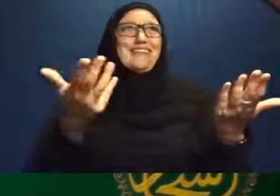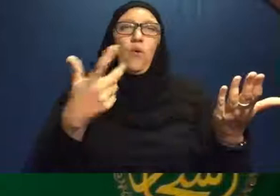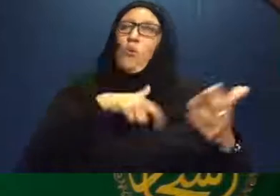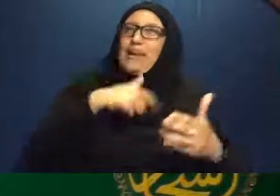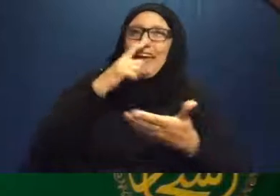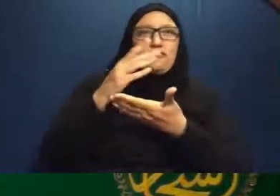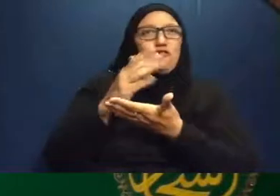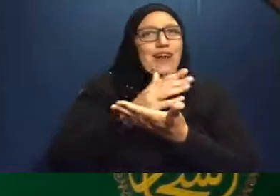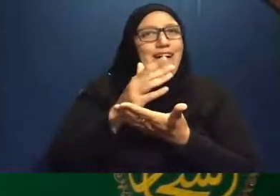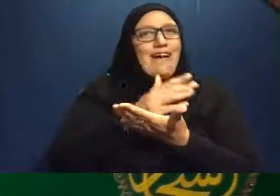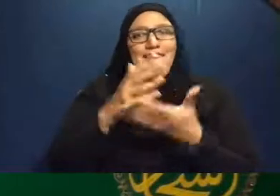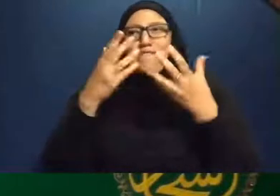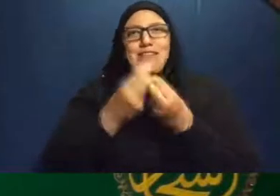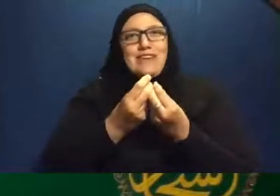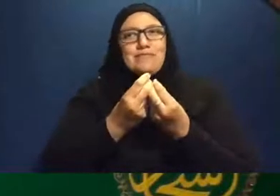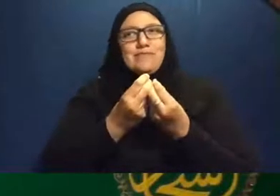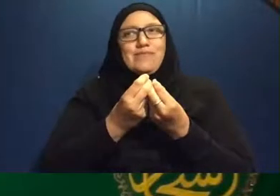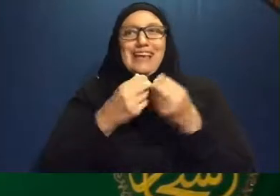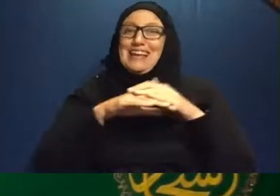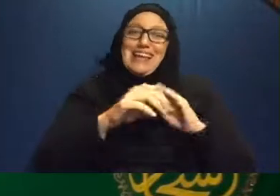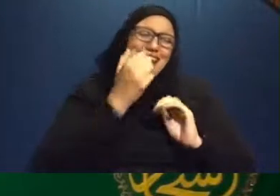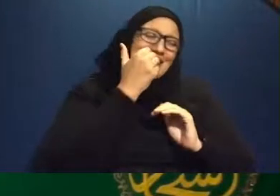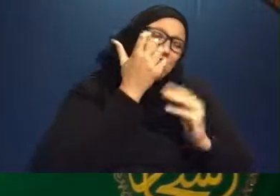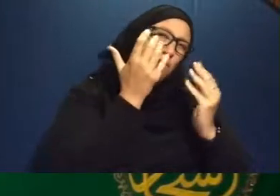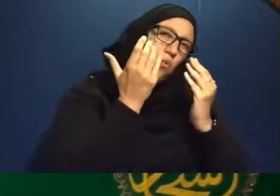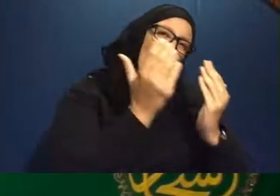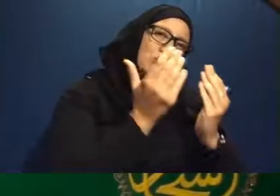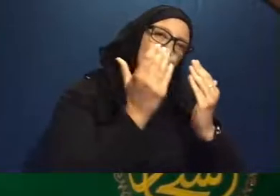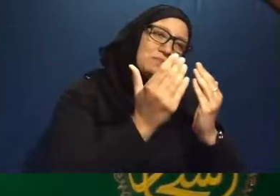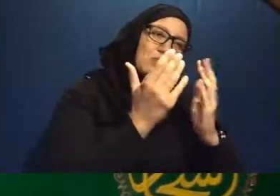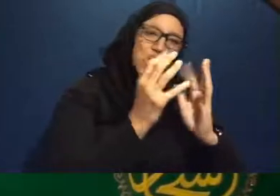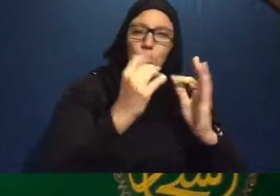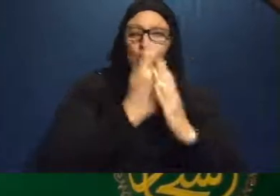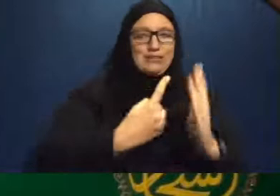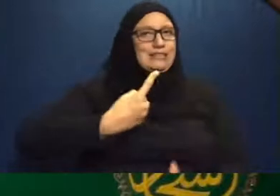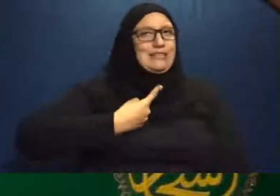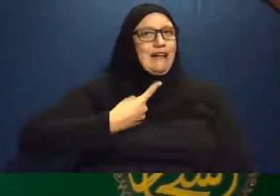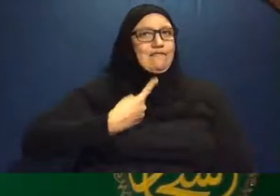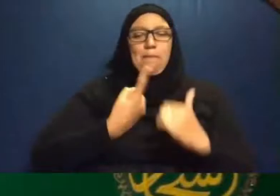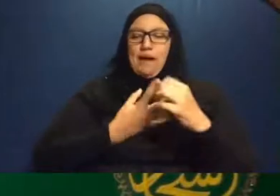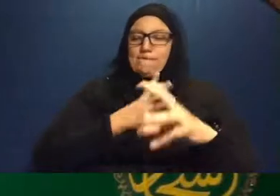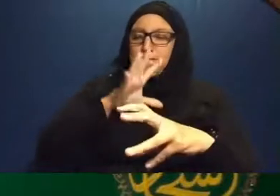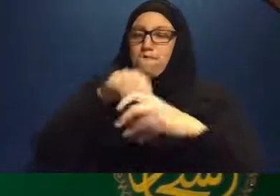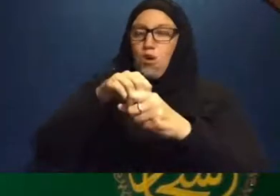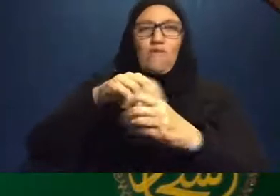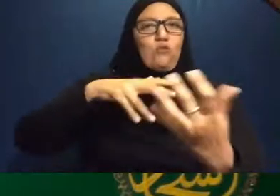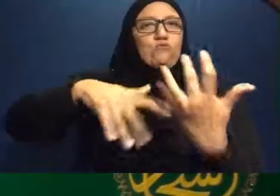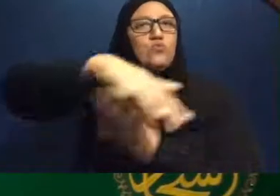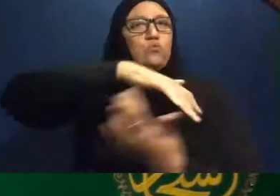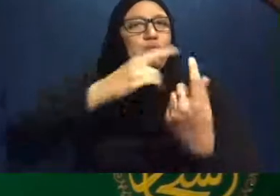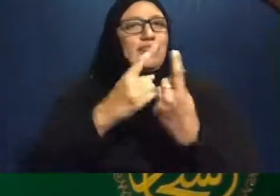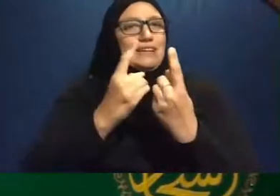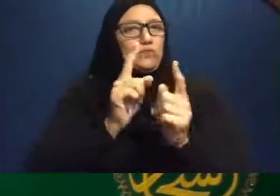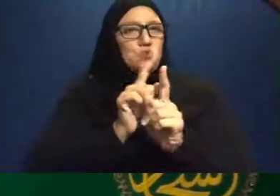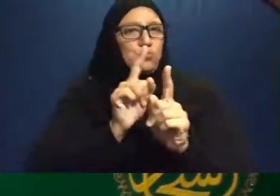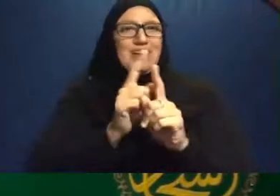every worshipping act, you see that Islam is also recommending social aspect to it as well, and is